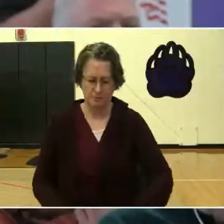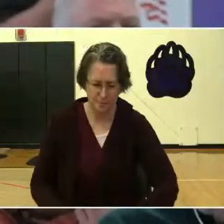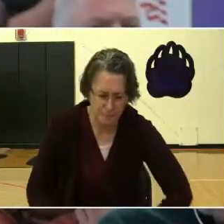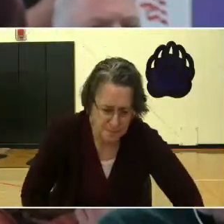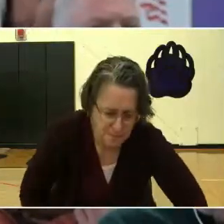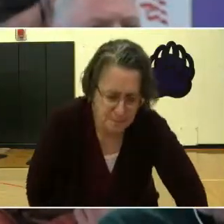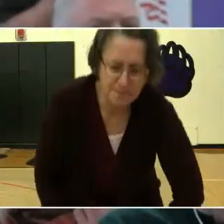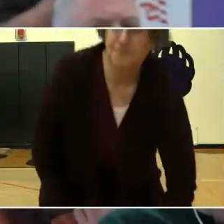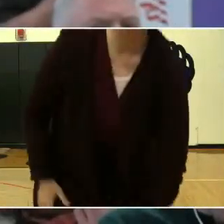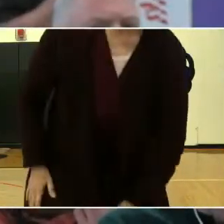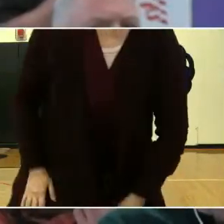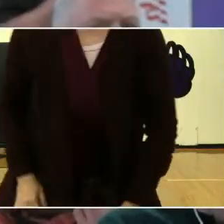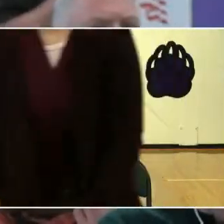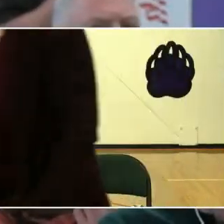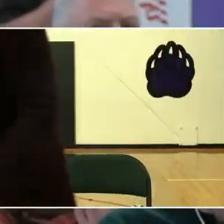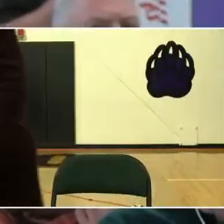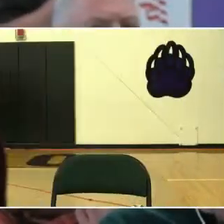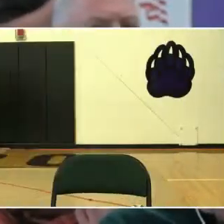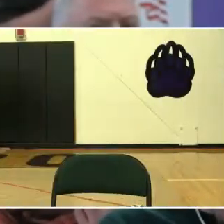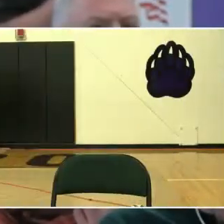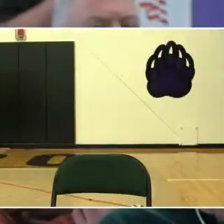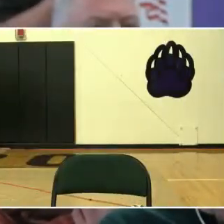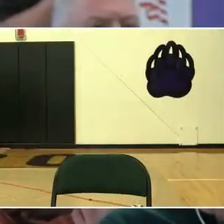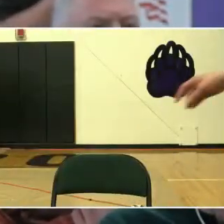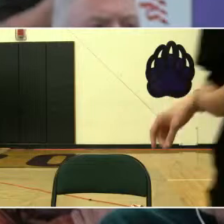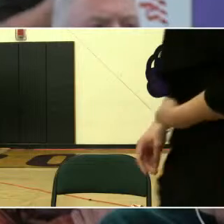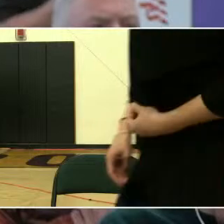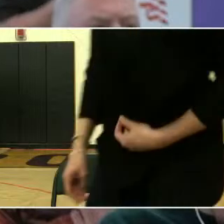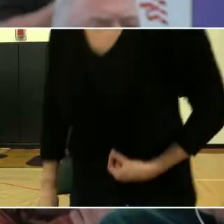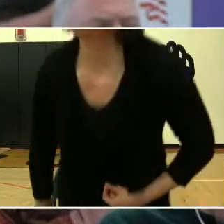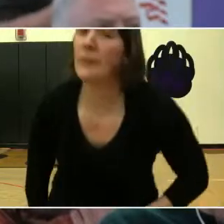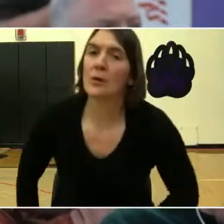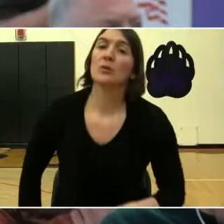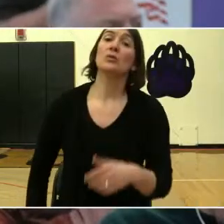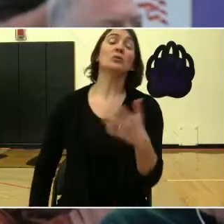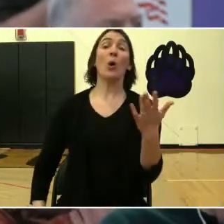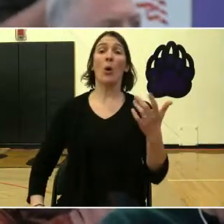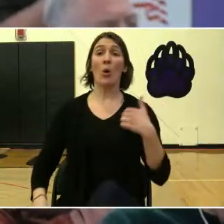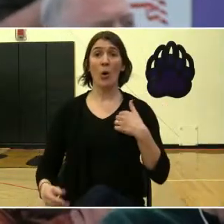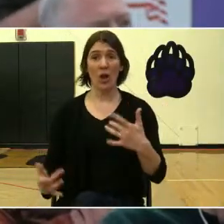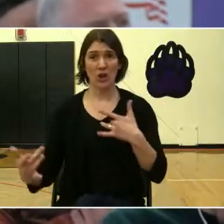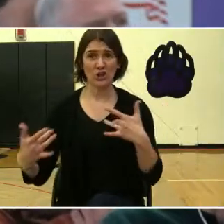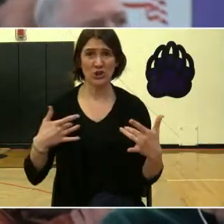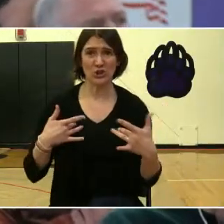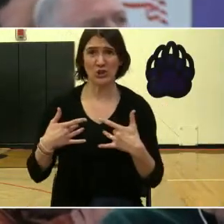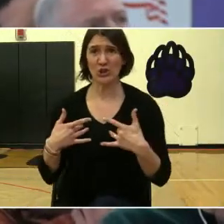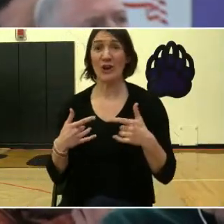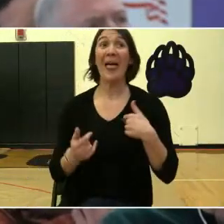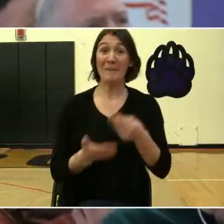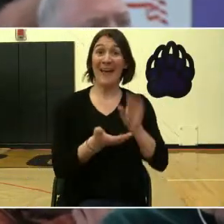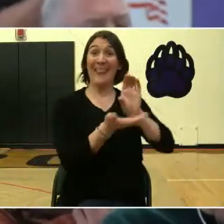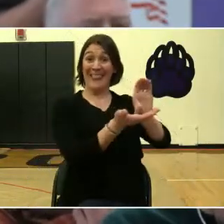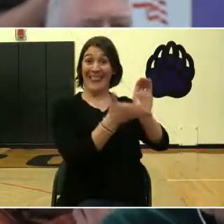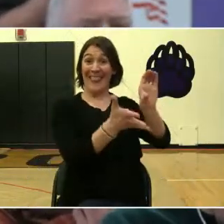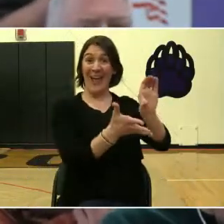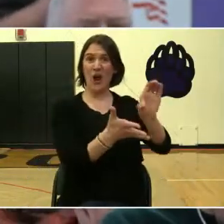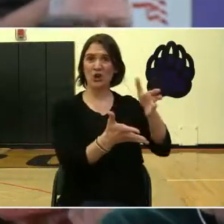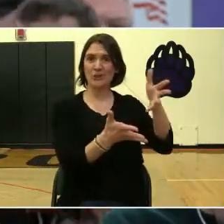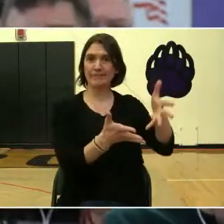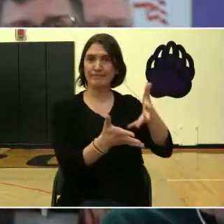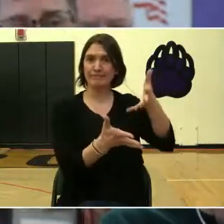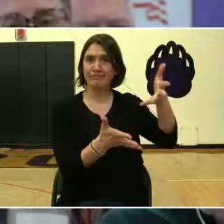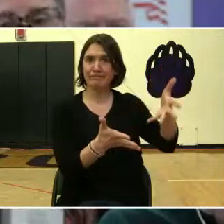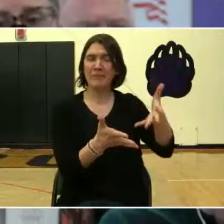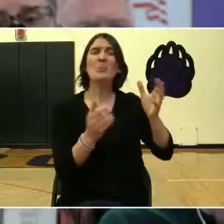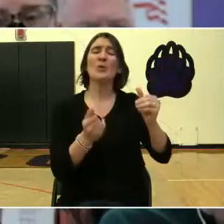yes so I guess another concern that I have is that this money is sadon I think that I read it